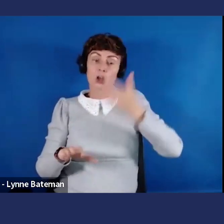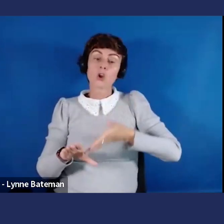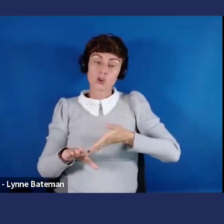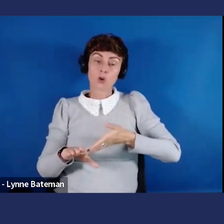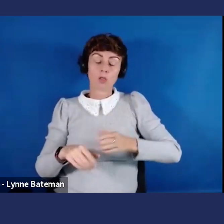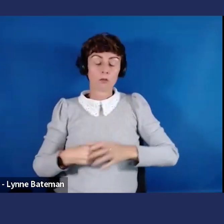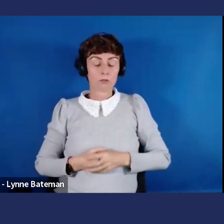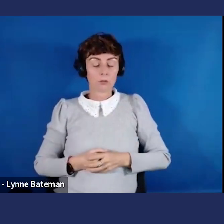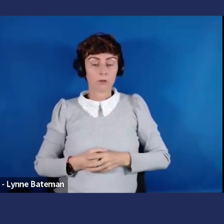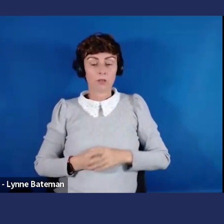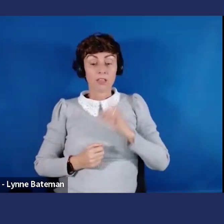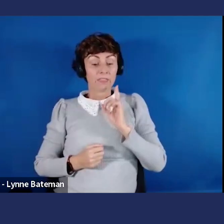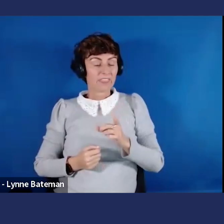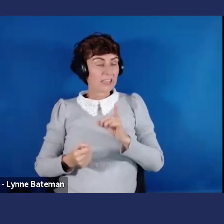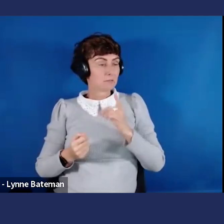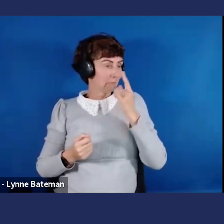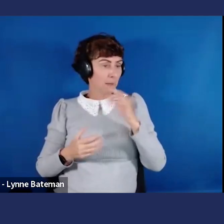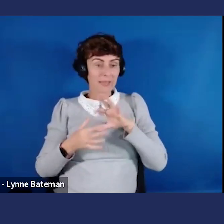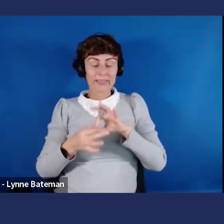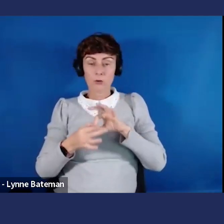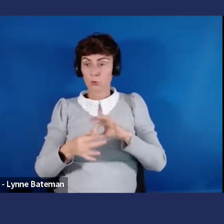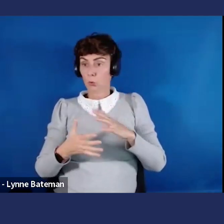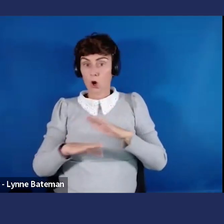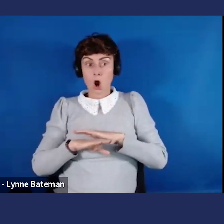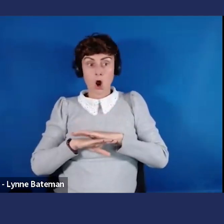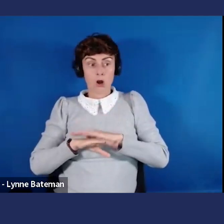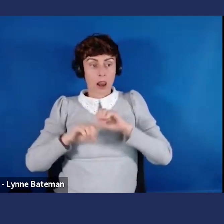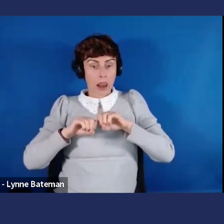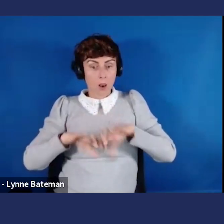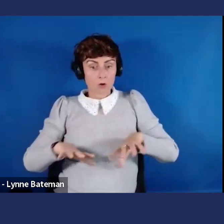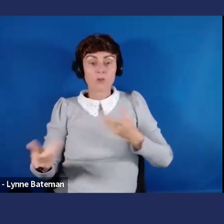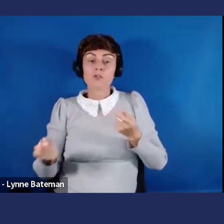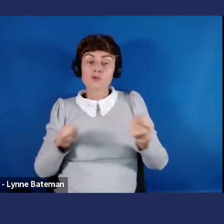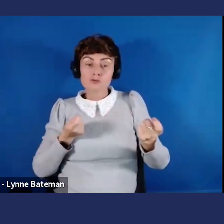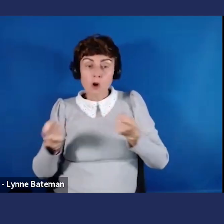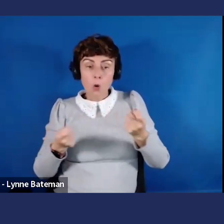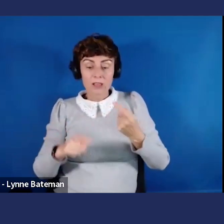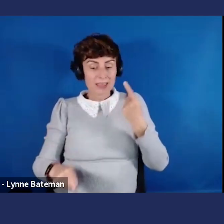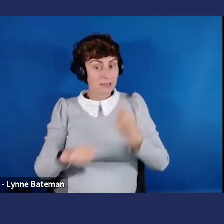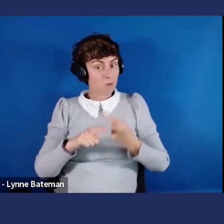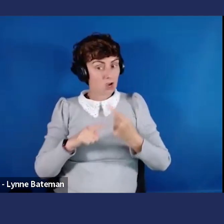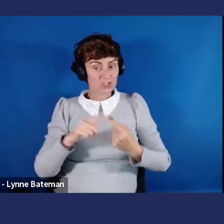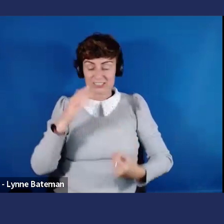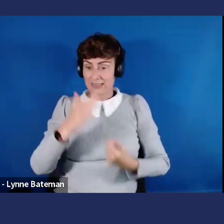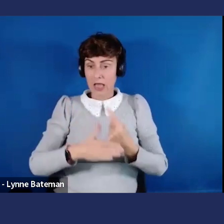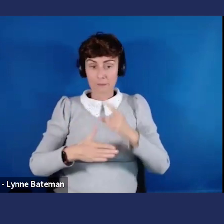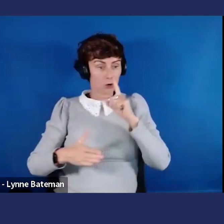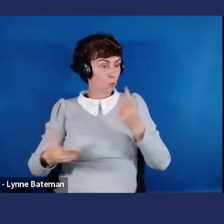to sort of feeling of not being in control, emergencies happening without being feeling that you have